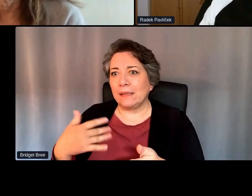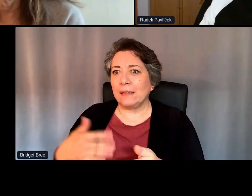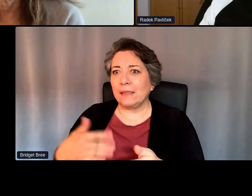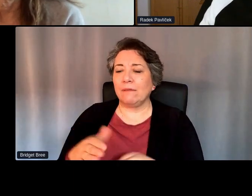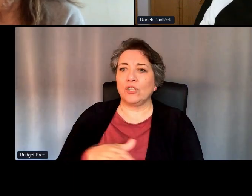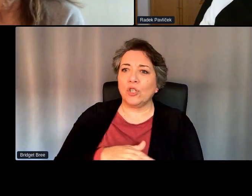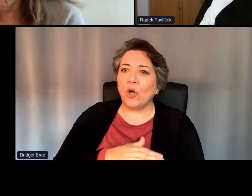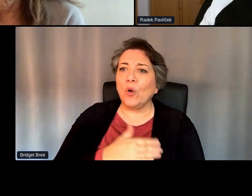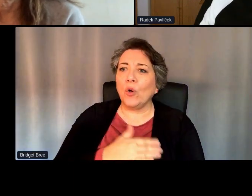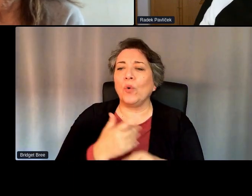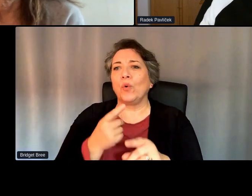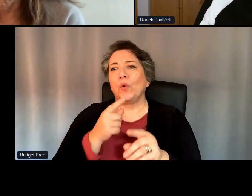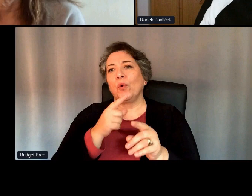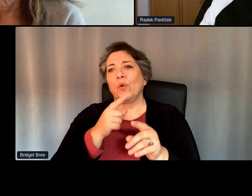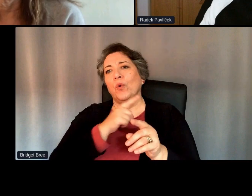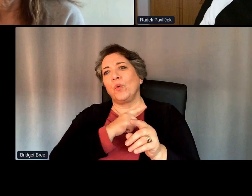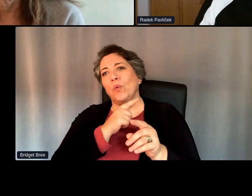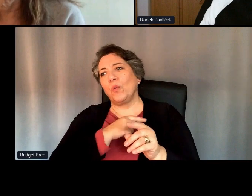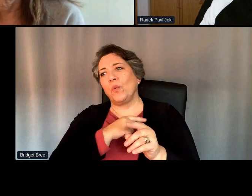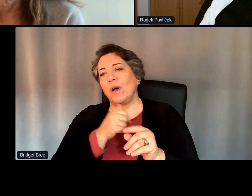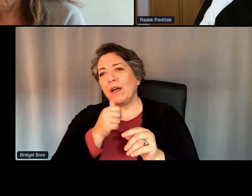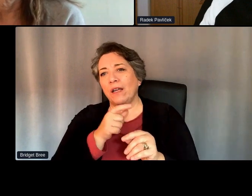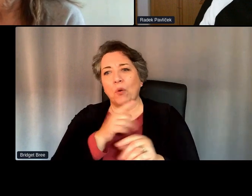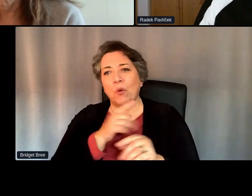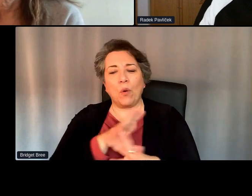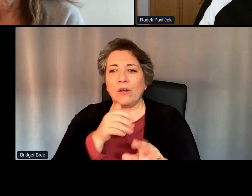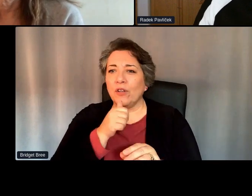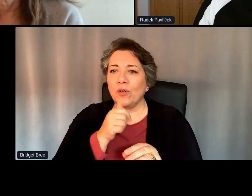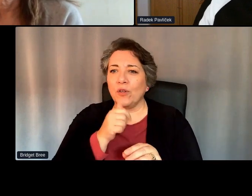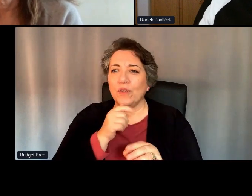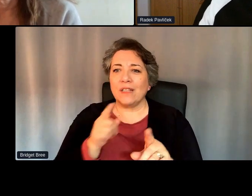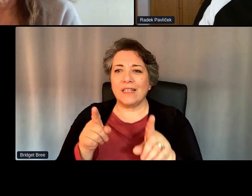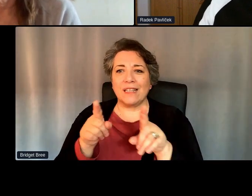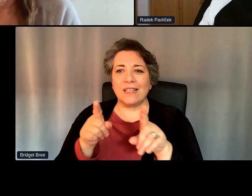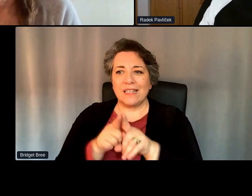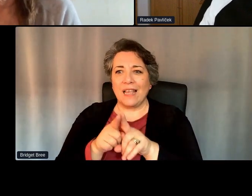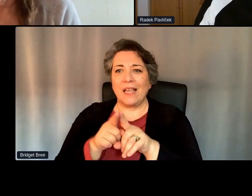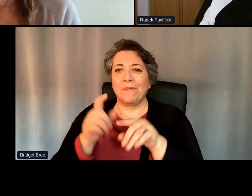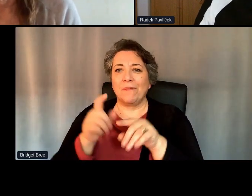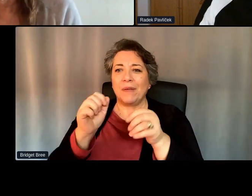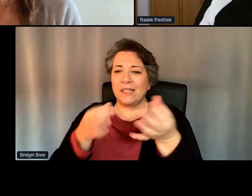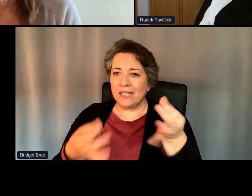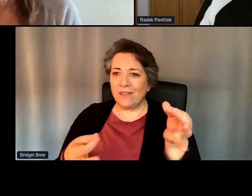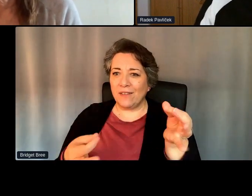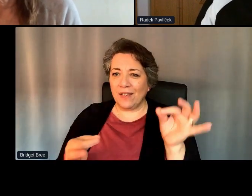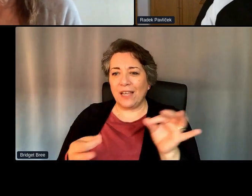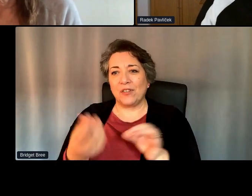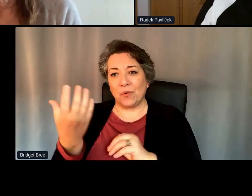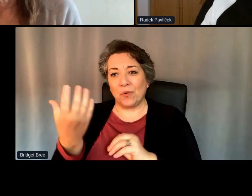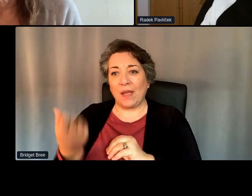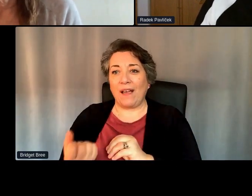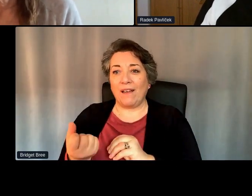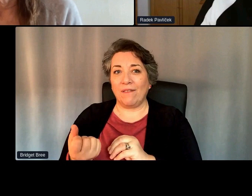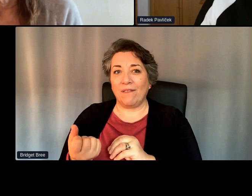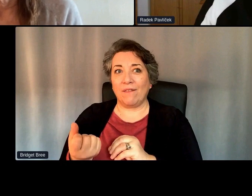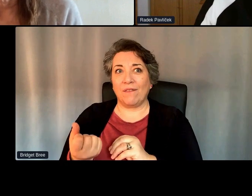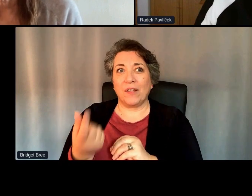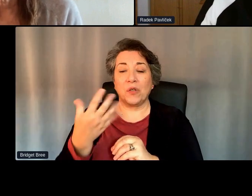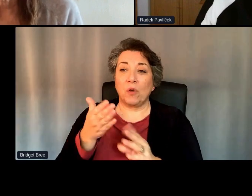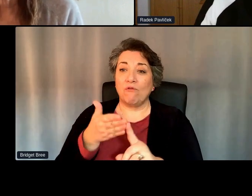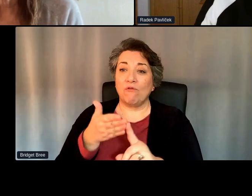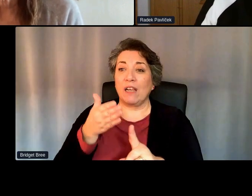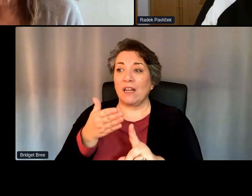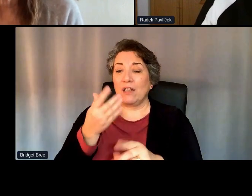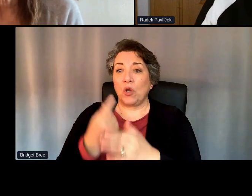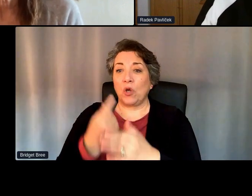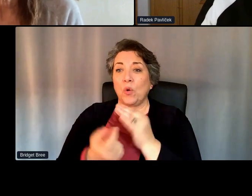very time and money consuming. We can reuse what's already there, and it's not just recognized in your country, but internationally if you want to move abroad